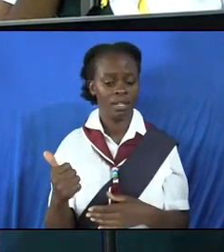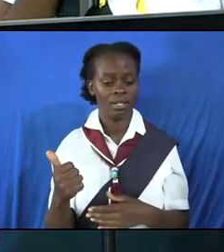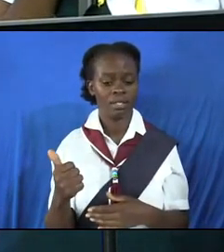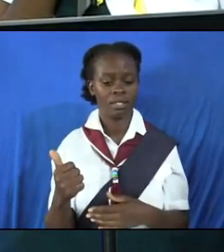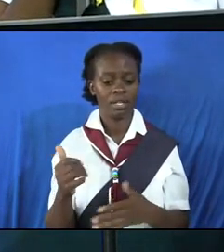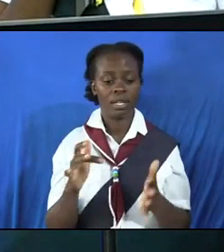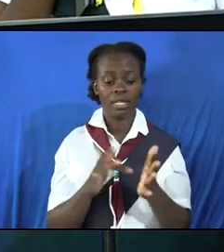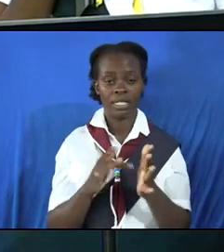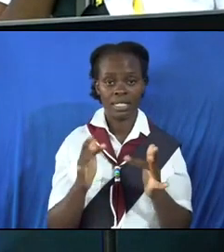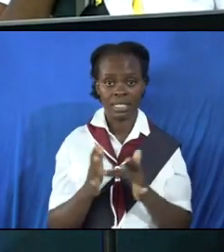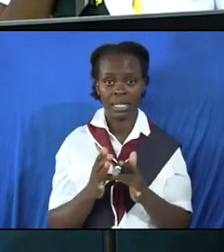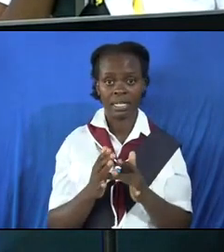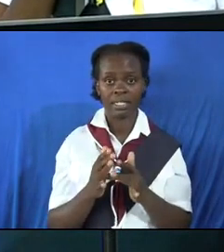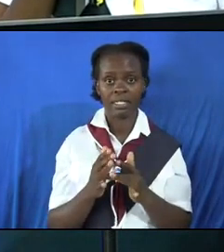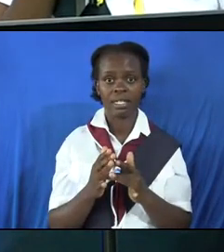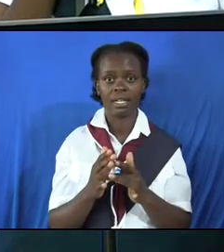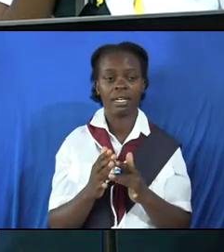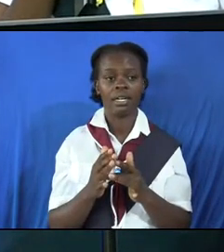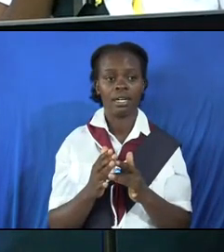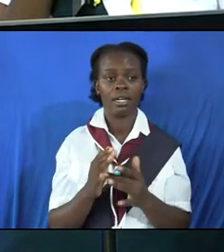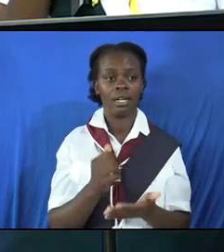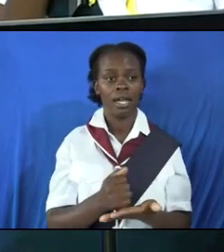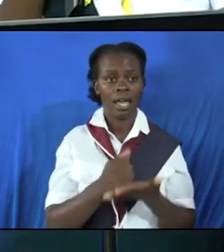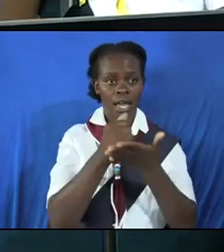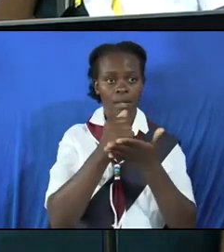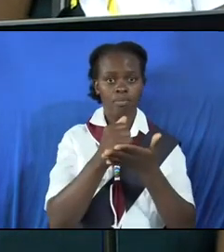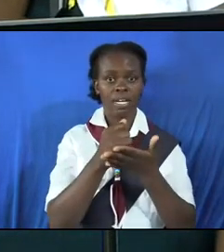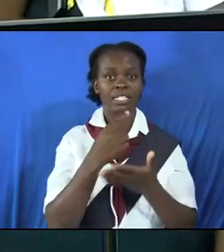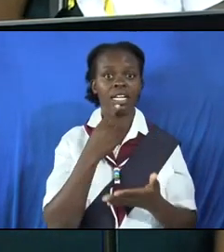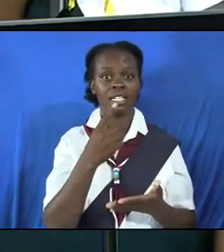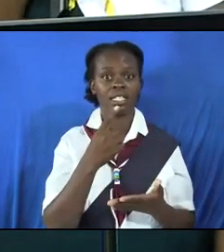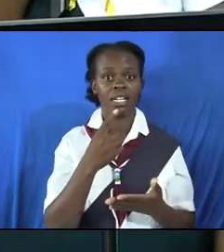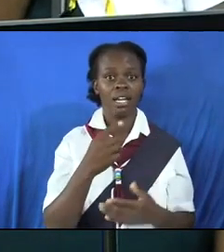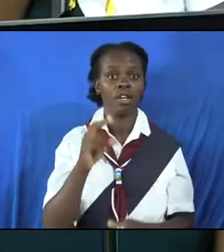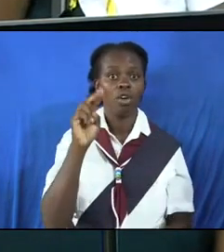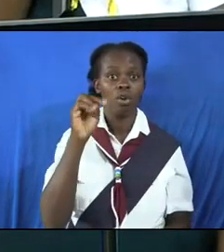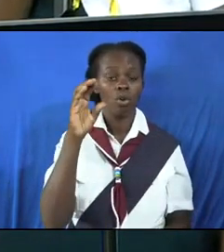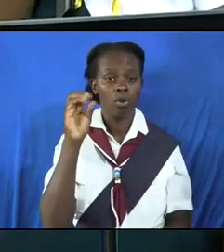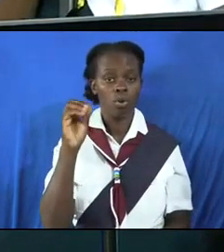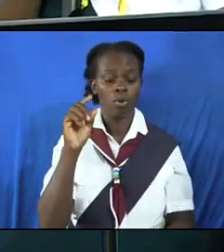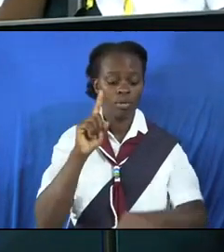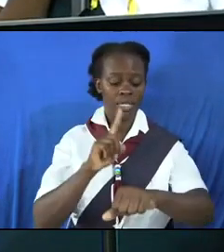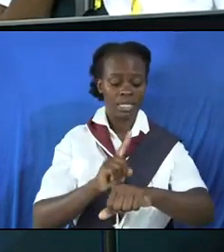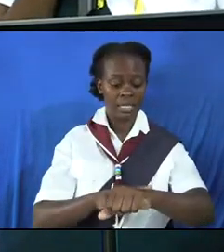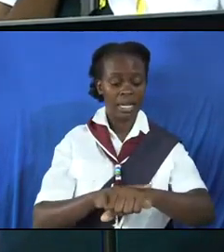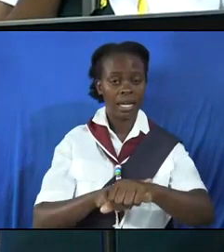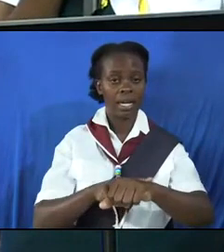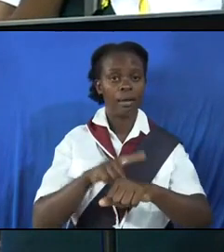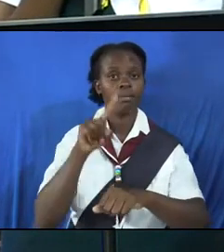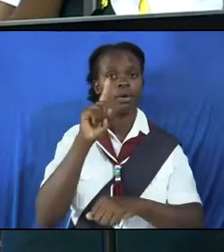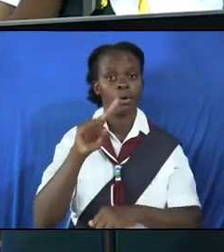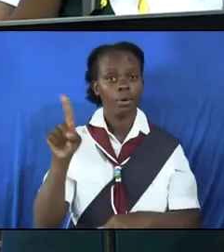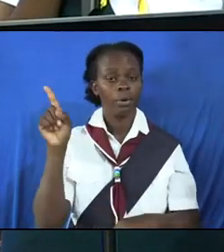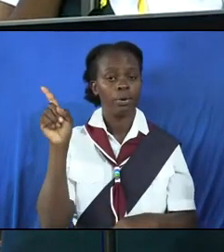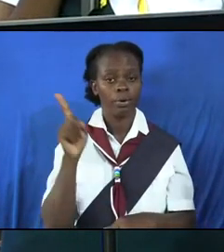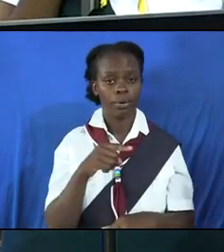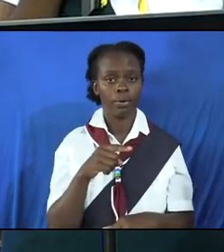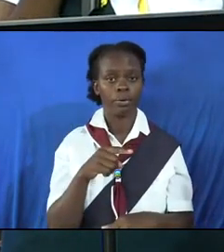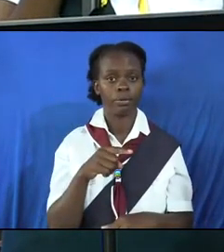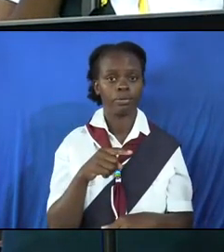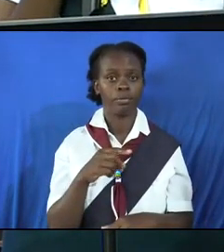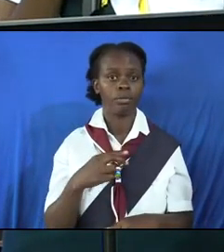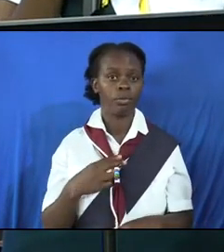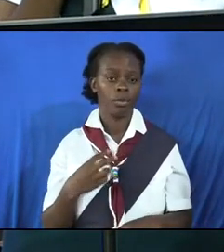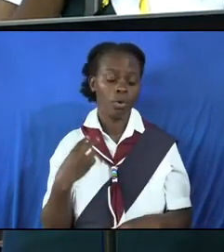no when the devil asks us to disobey the signs. All we need to do is ask for the power